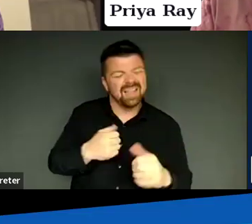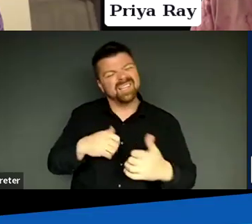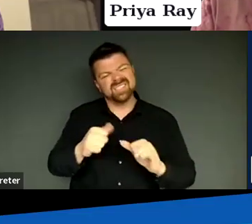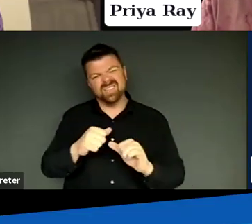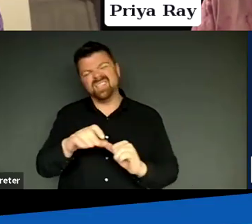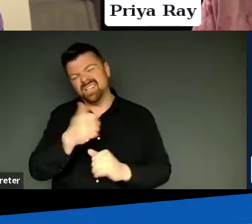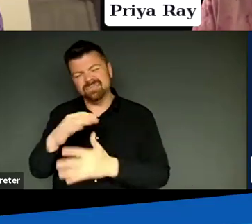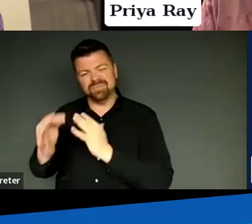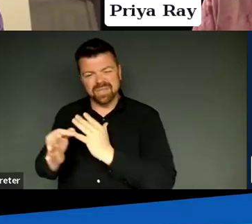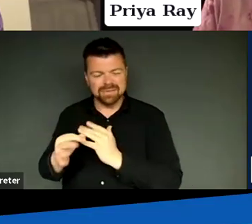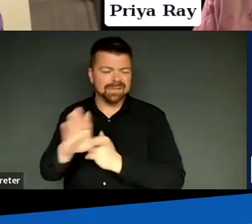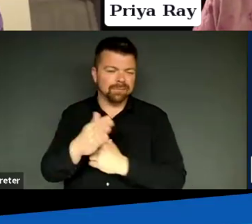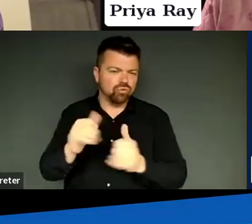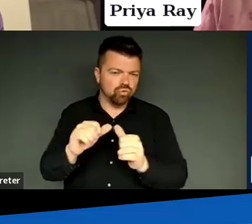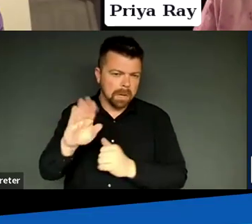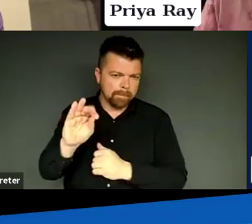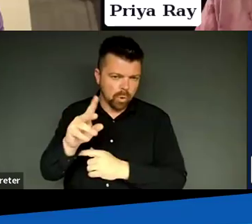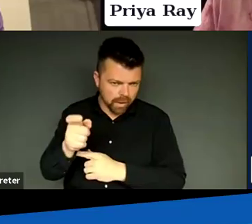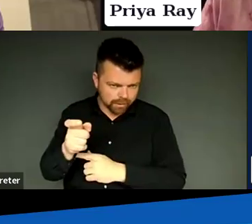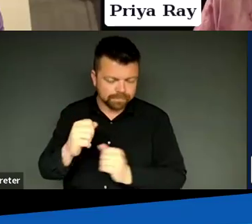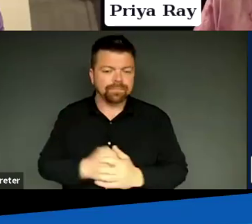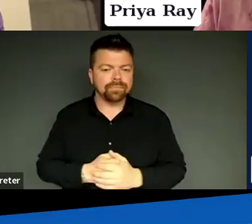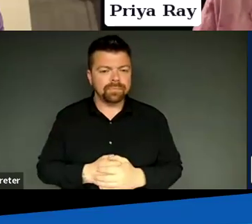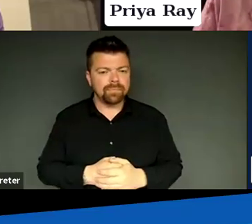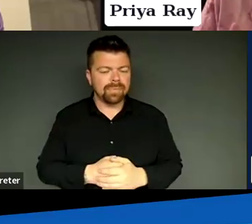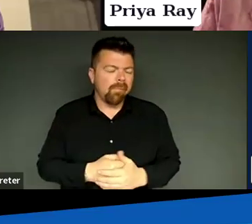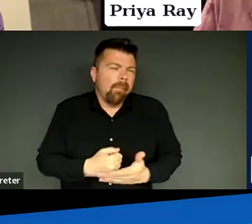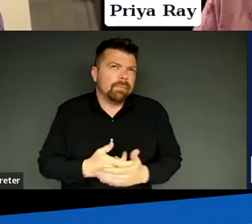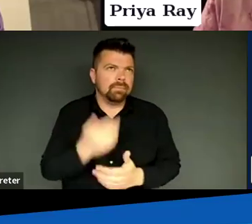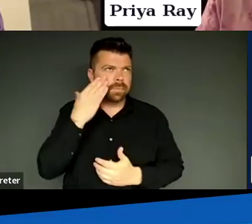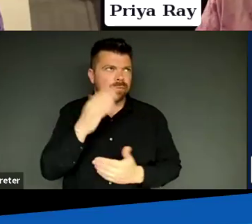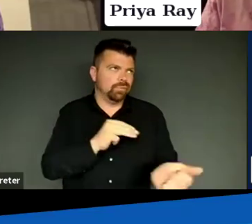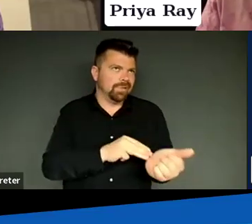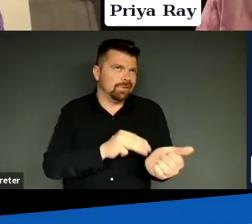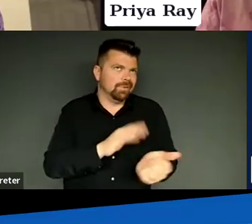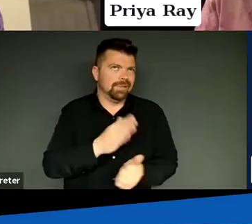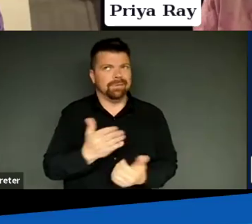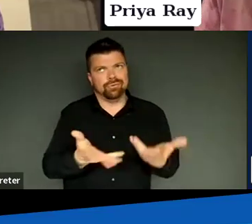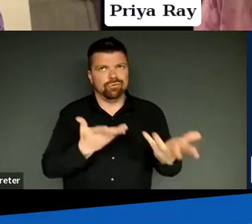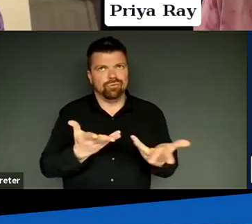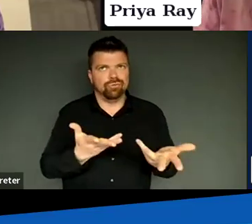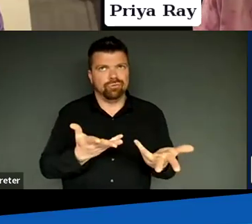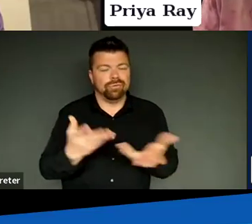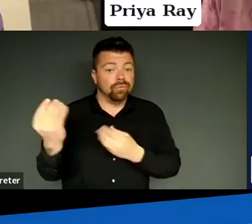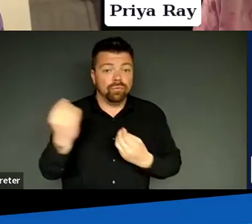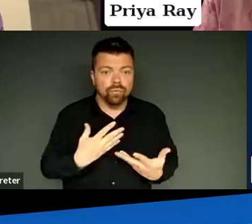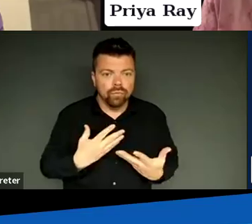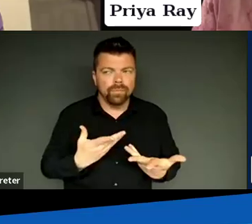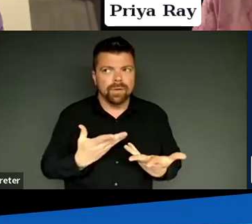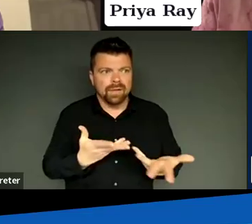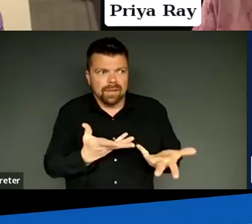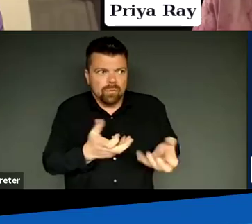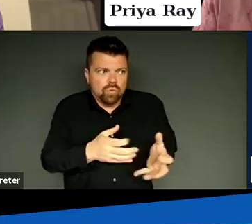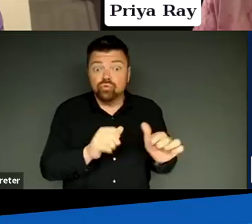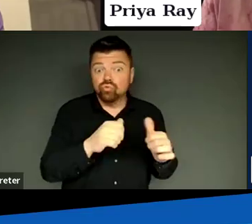tried Botox. And I don't know, doctors were just never into trying that for me, which is, I don't know.